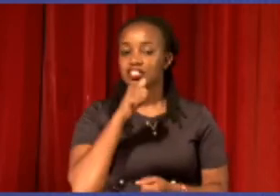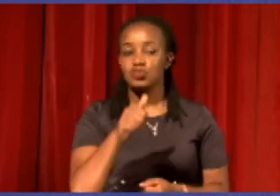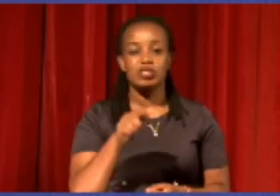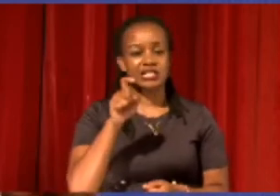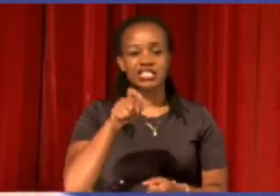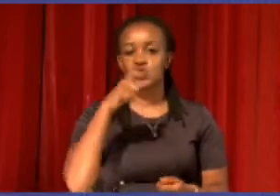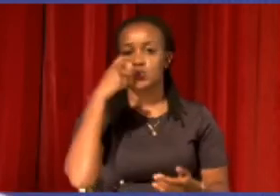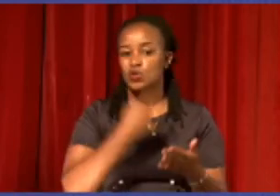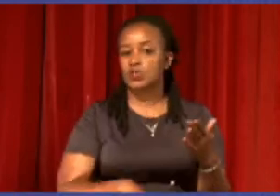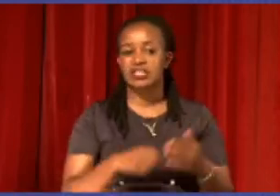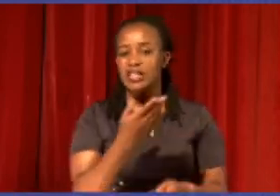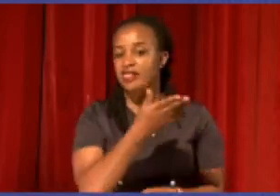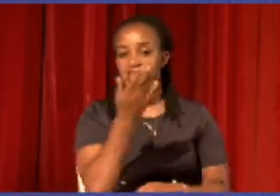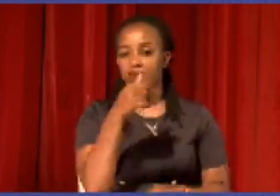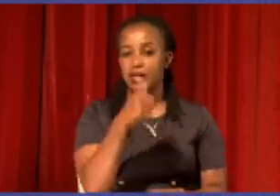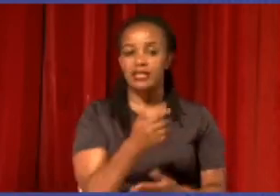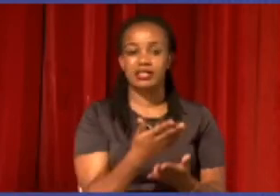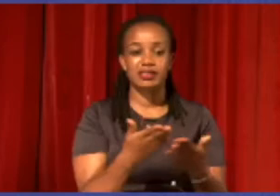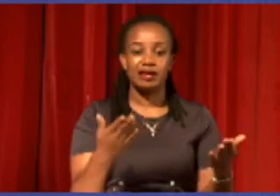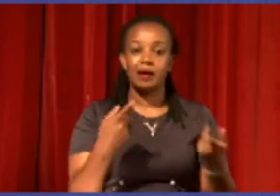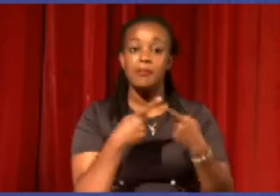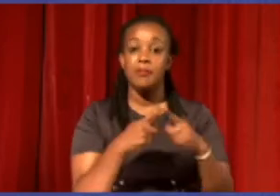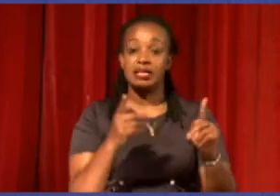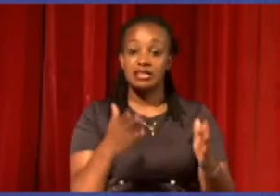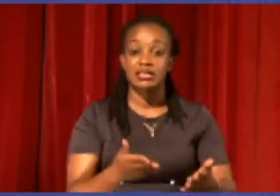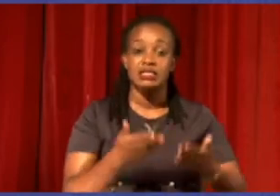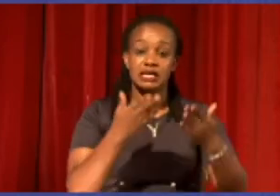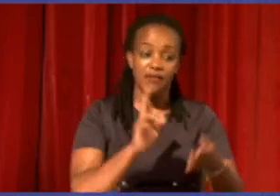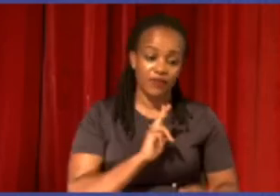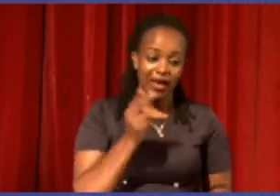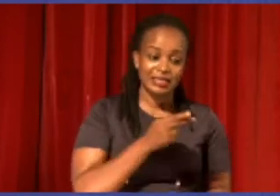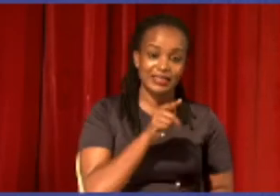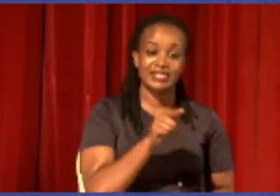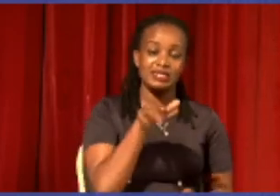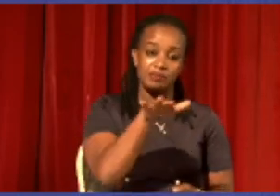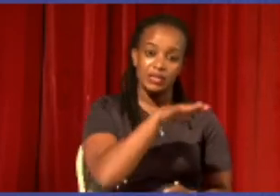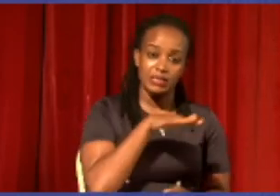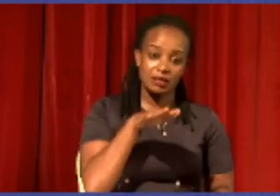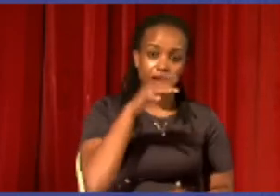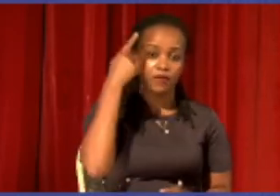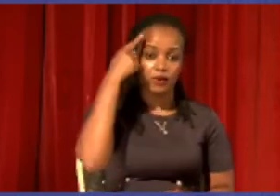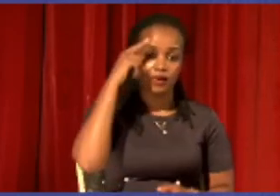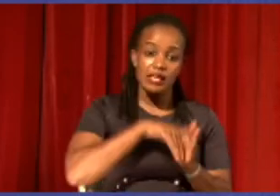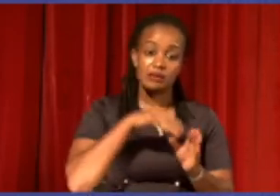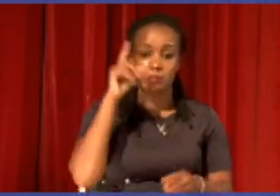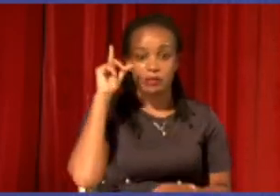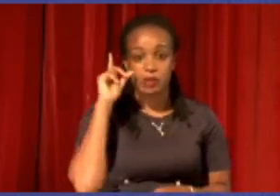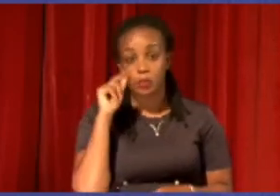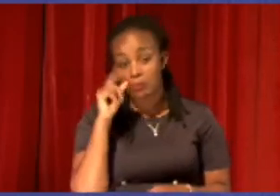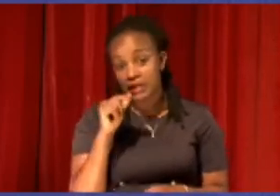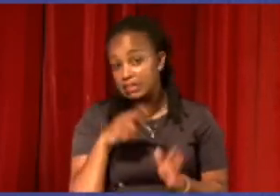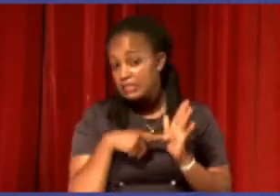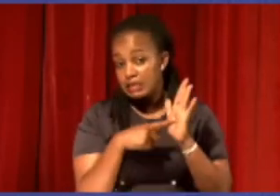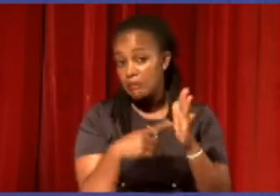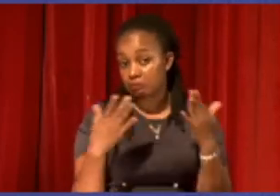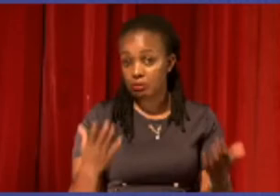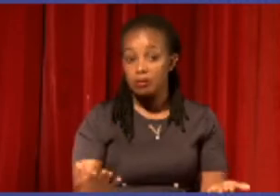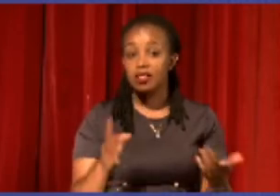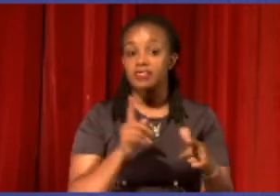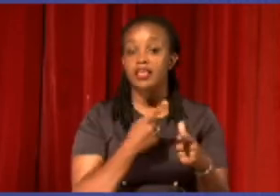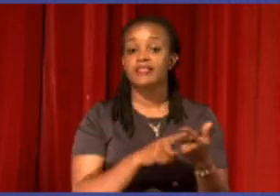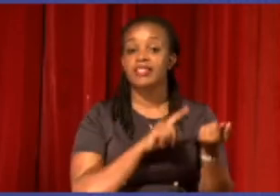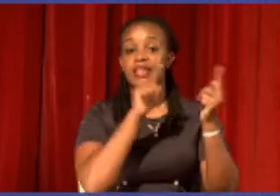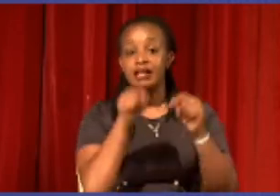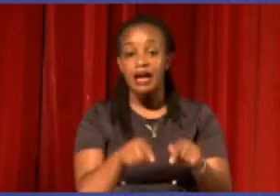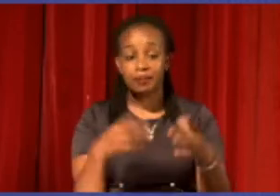anything. Yeah. It can be in kind. Mm. Give us this space that you own in Mombasa so that the artists in Mombasa can come and be able to do their productions